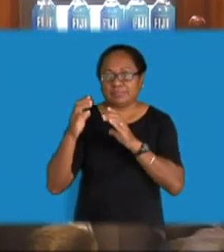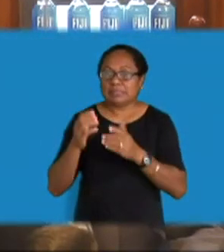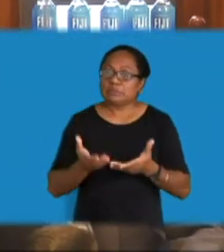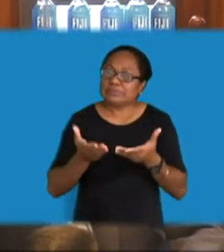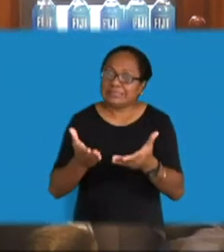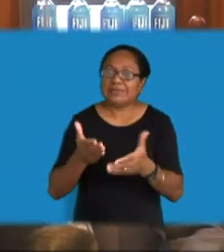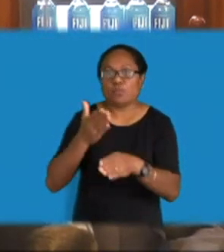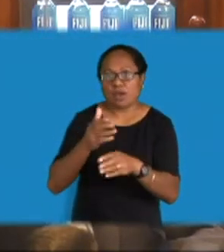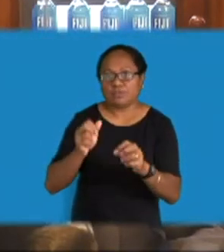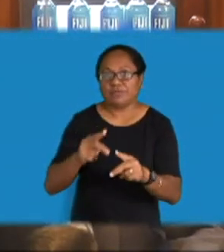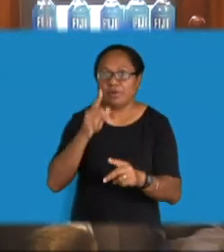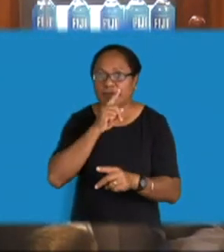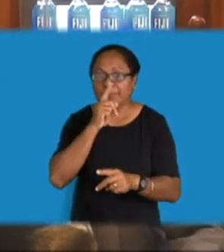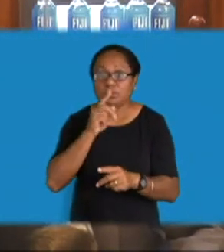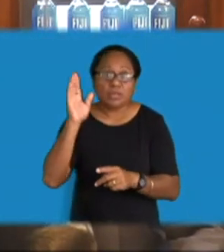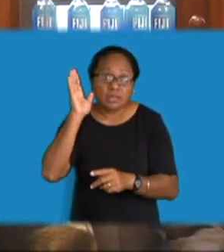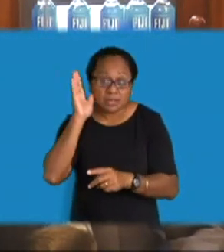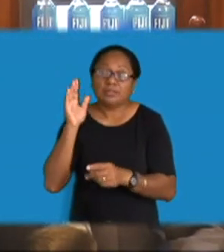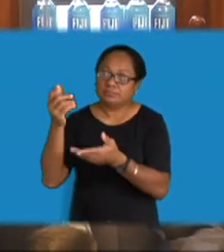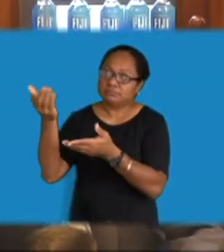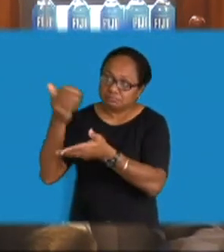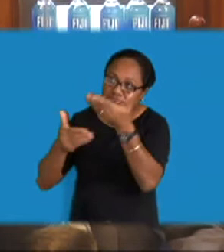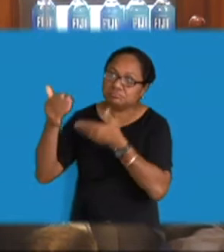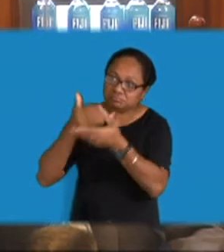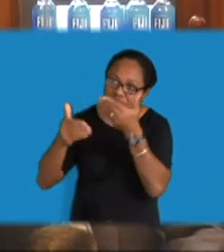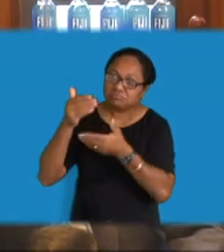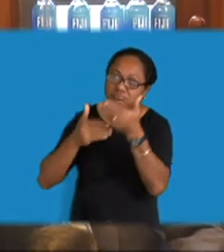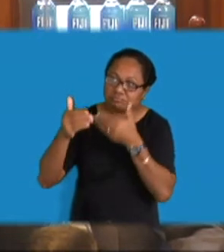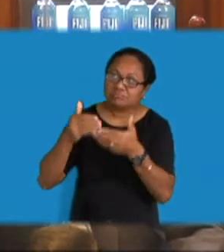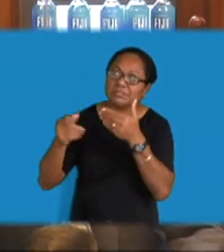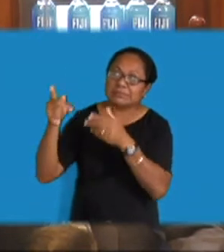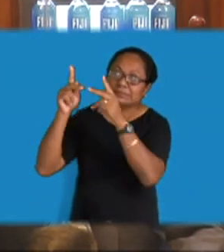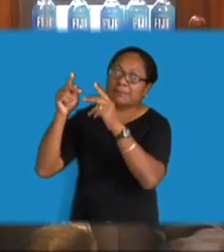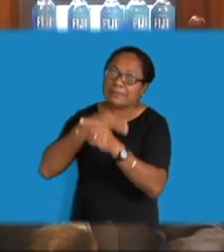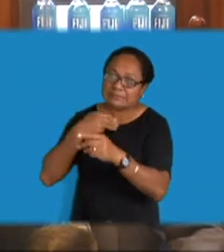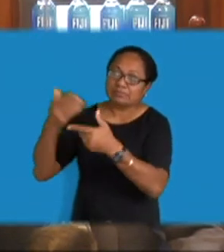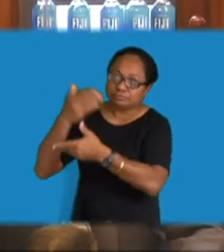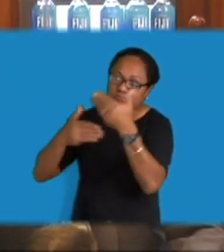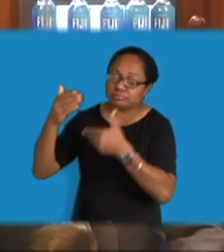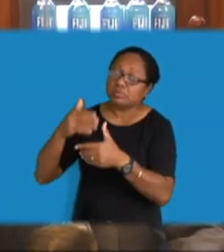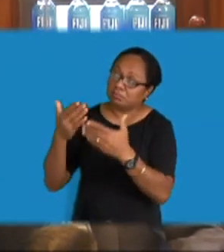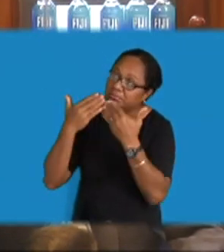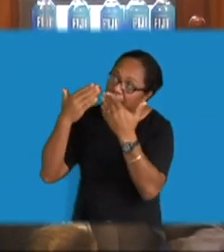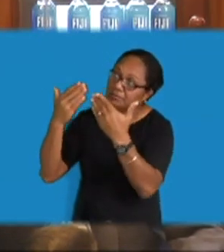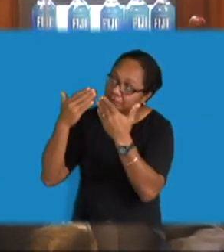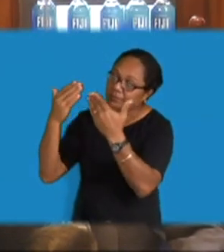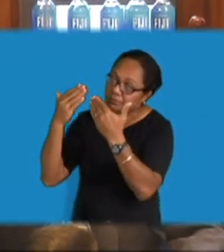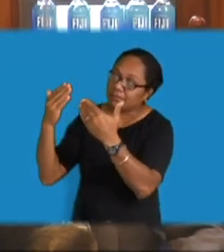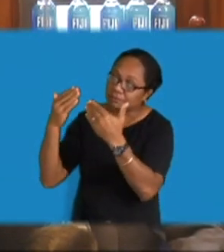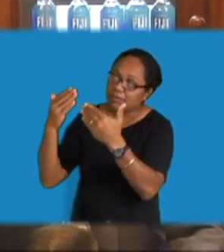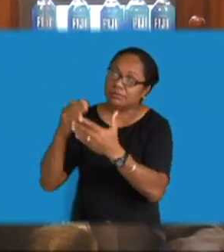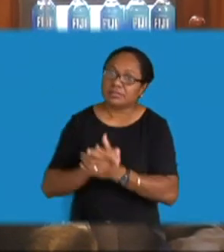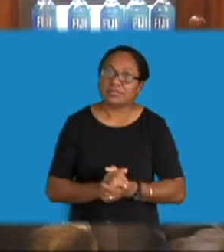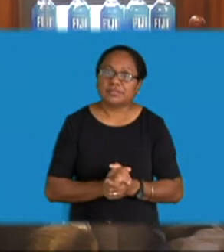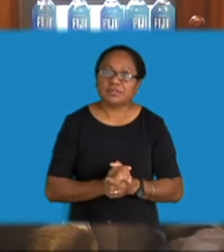way. We've heard the clarifications and the pictures that have been painted by the Honourable Minister, and I give credit where it's due